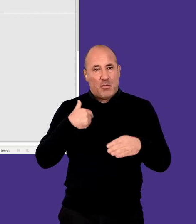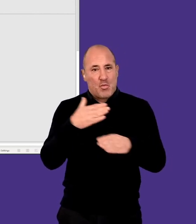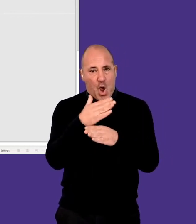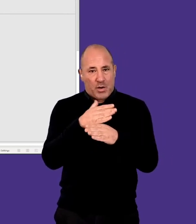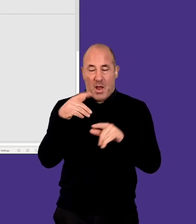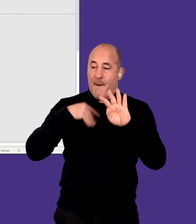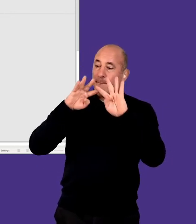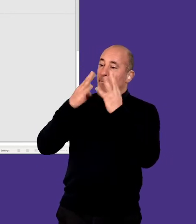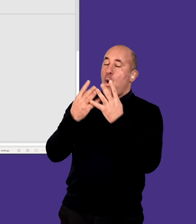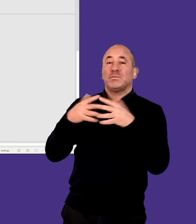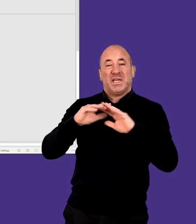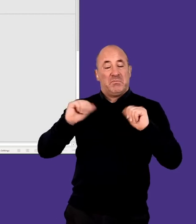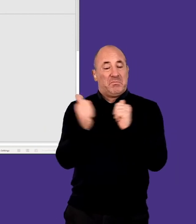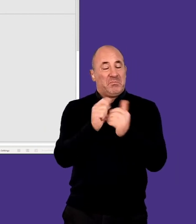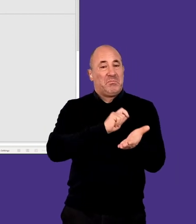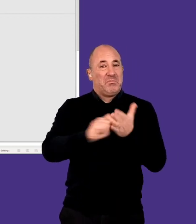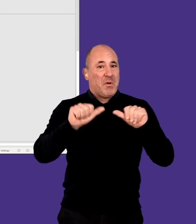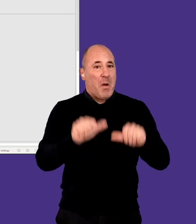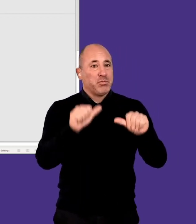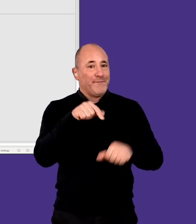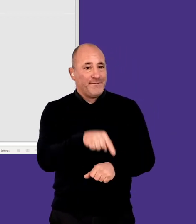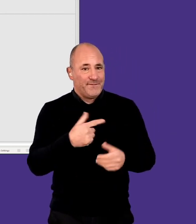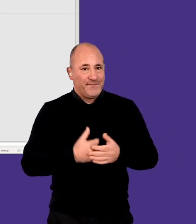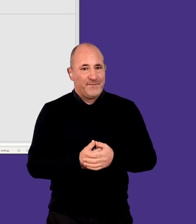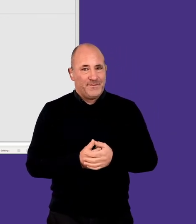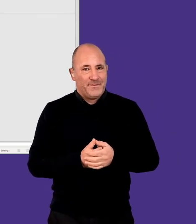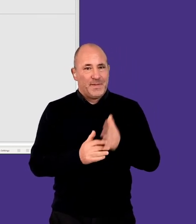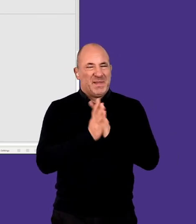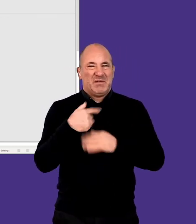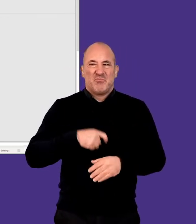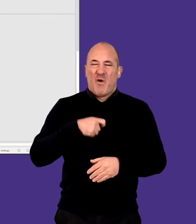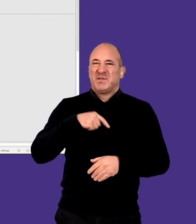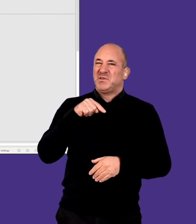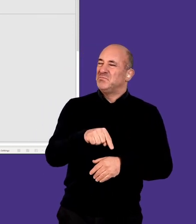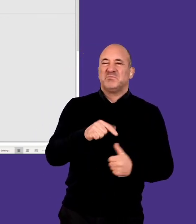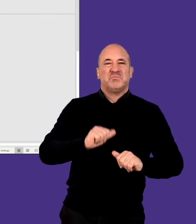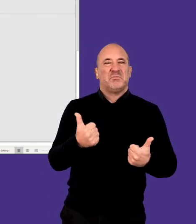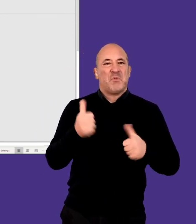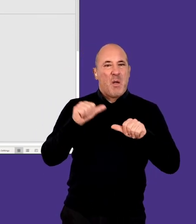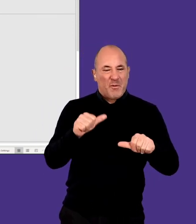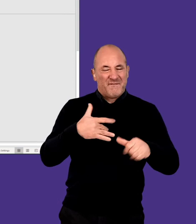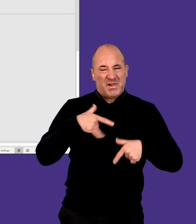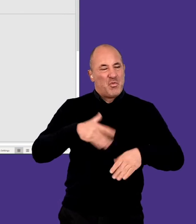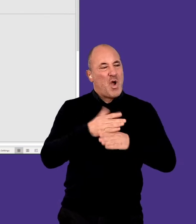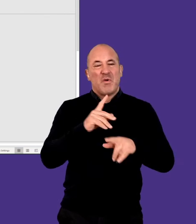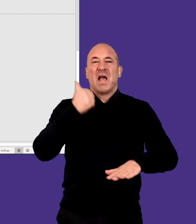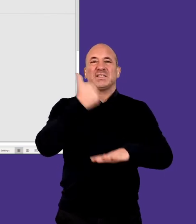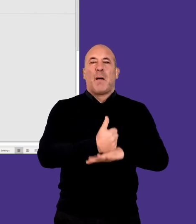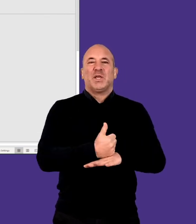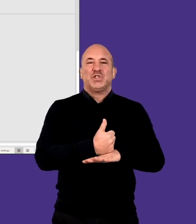goals related to this work, and this has been signed off by our board. So we feel really confident in this, and we think this work